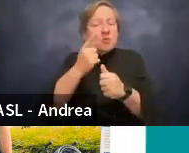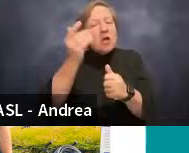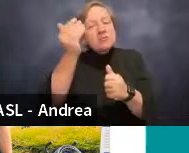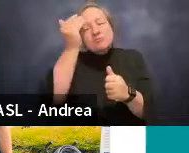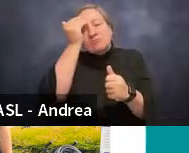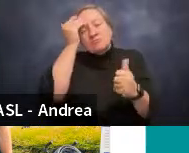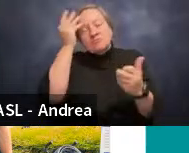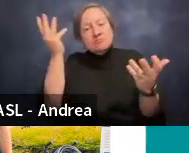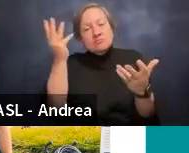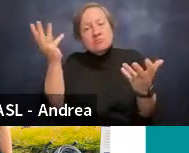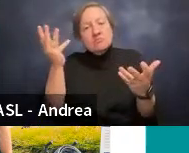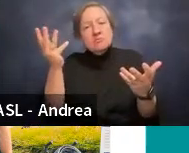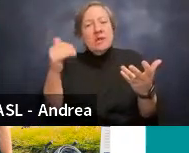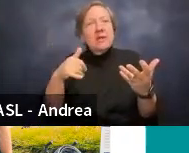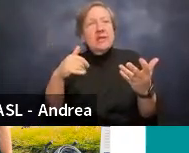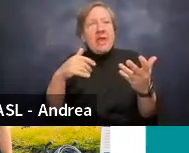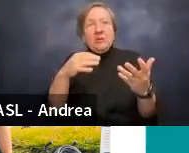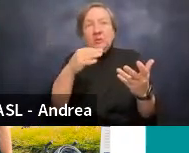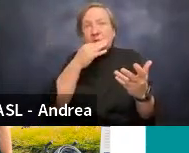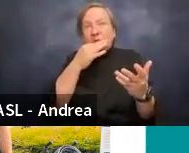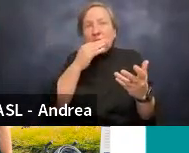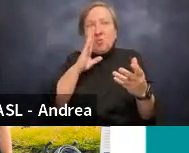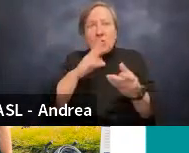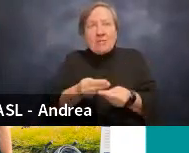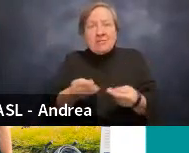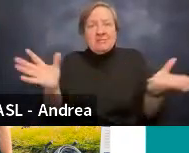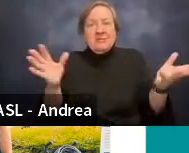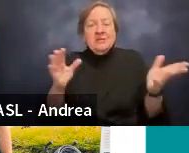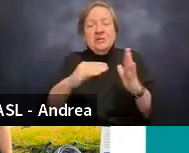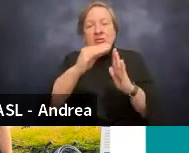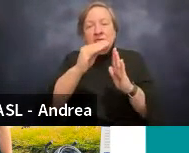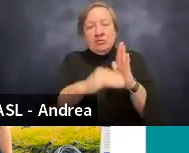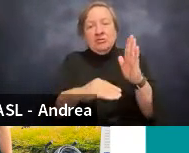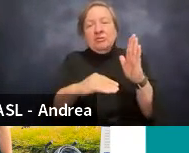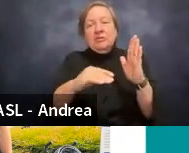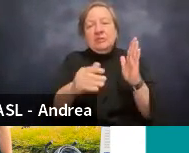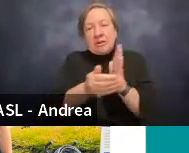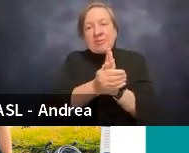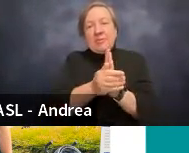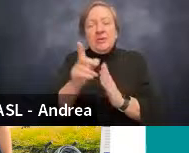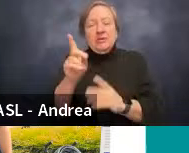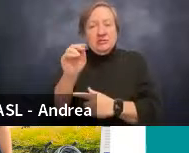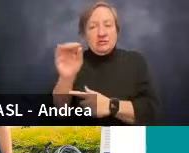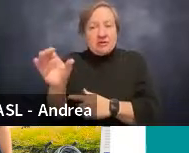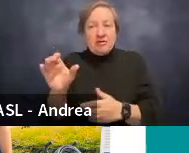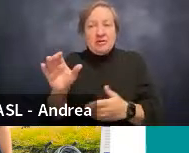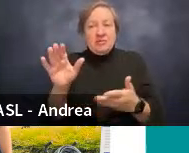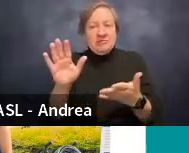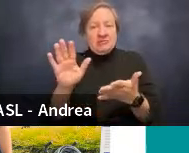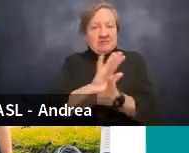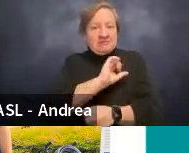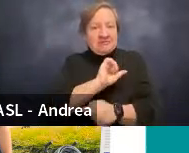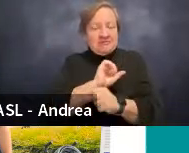imminent release of the draft supplemental document. So that is coming